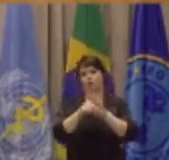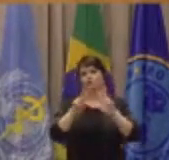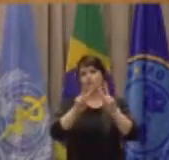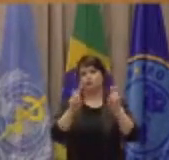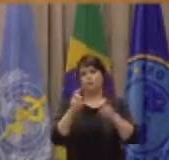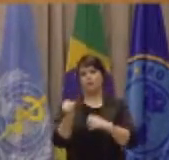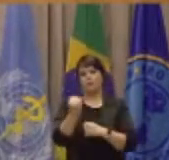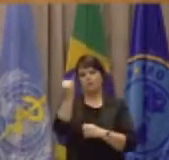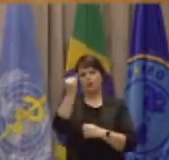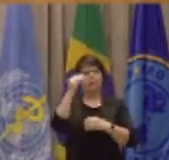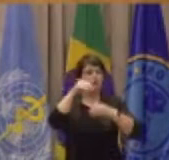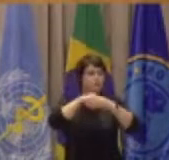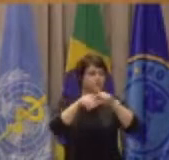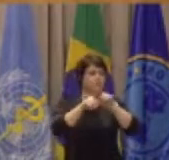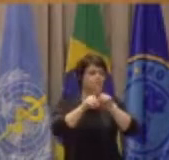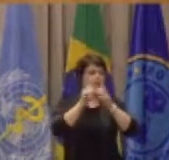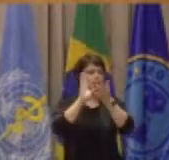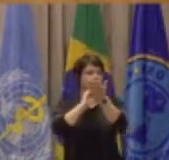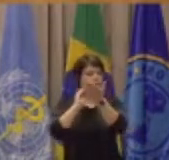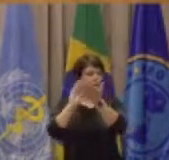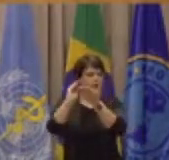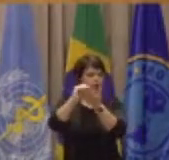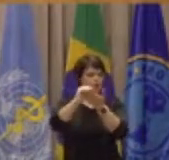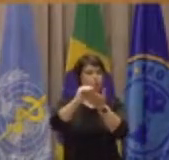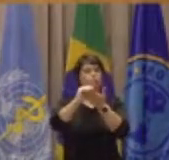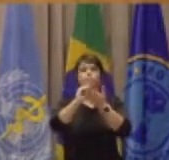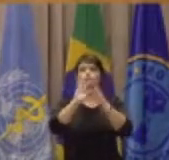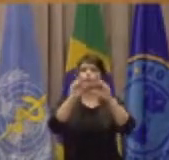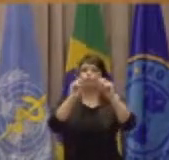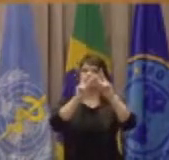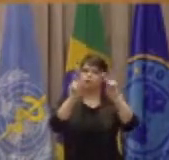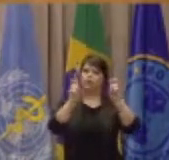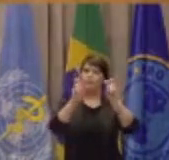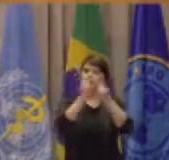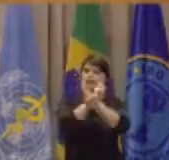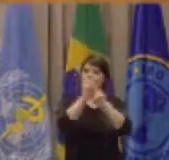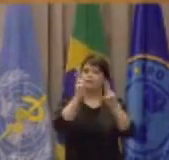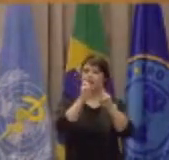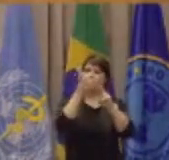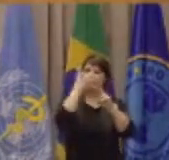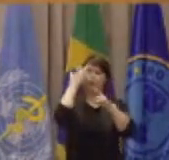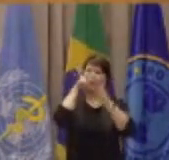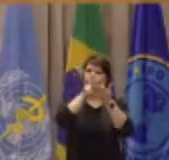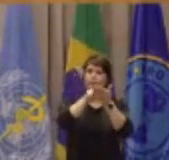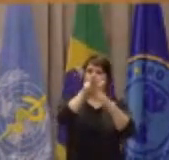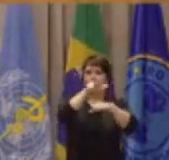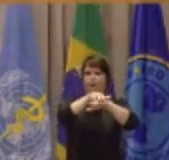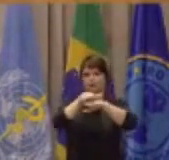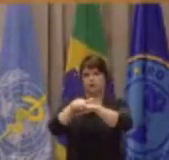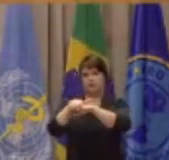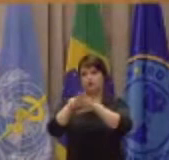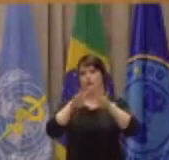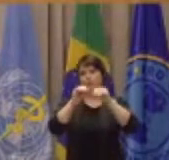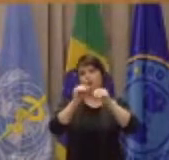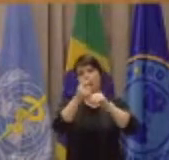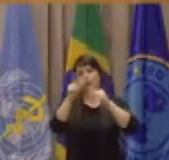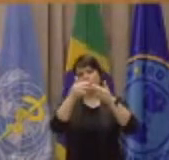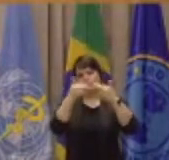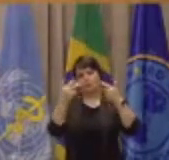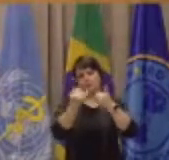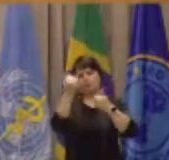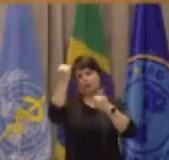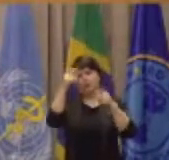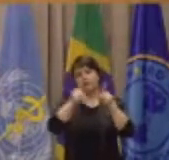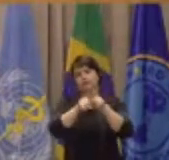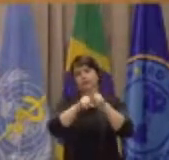now we have the maintenance focus and the data related to the clinical reports. And the